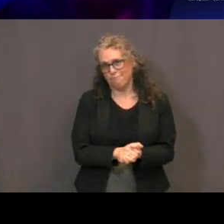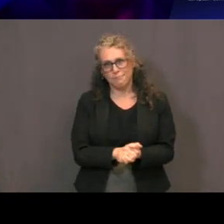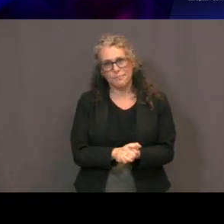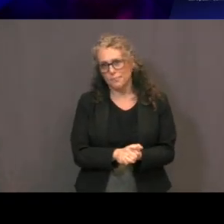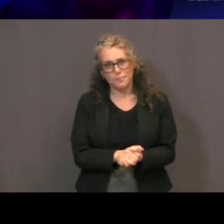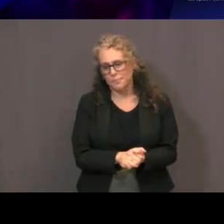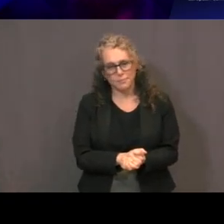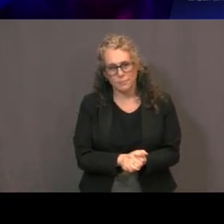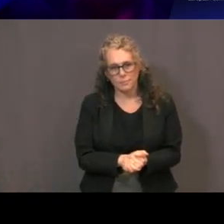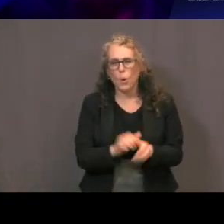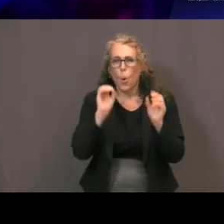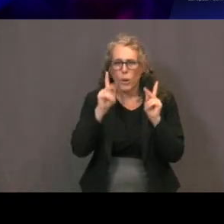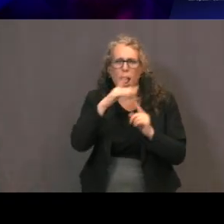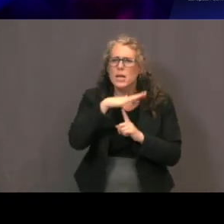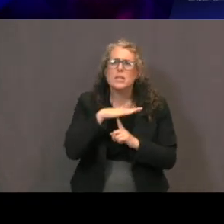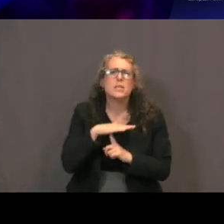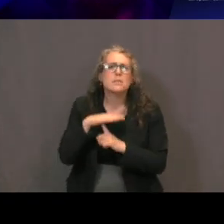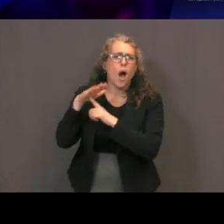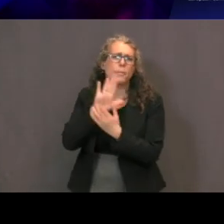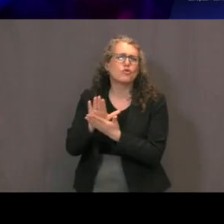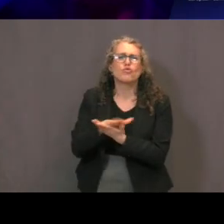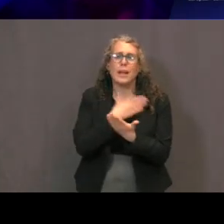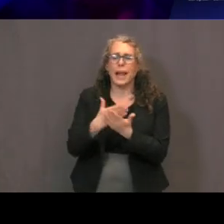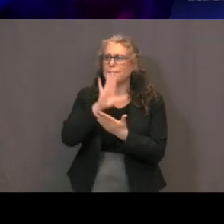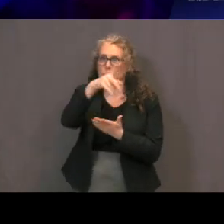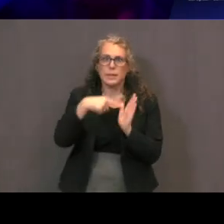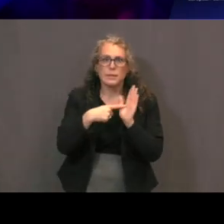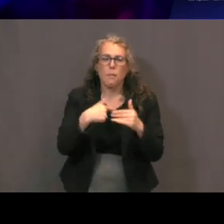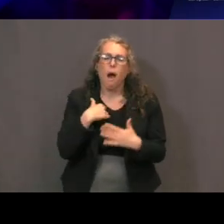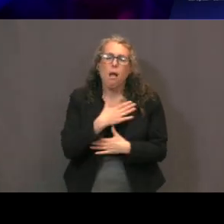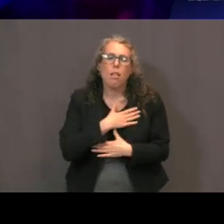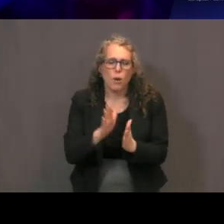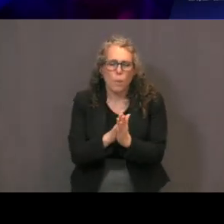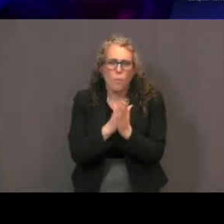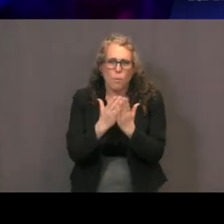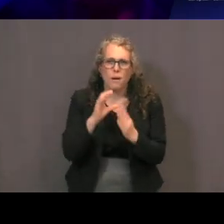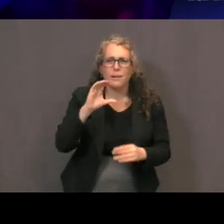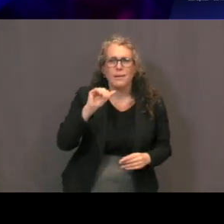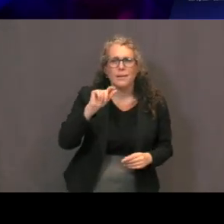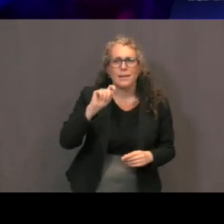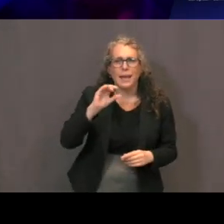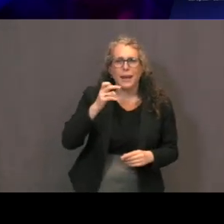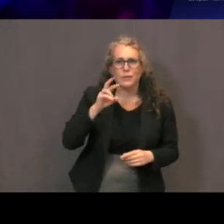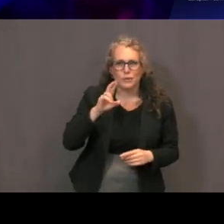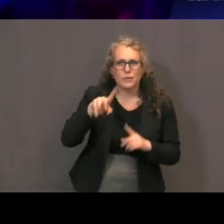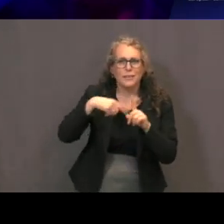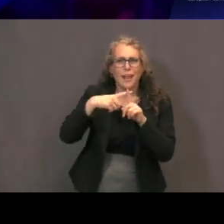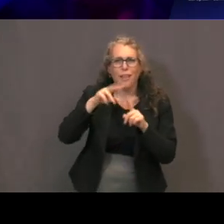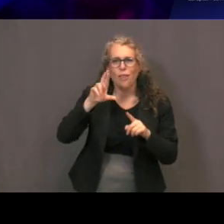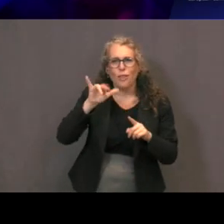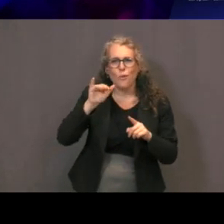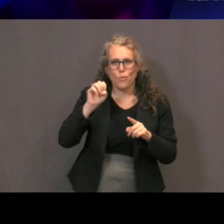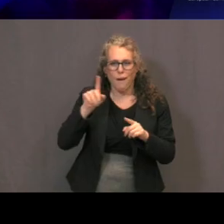of all translations? My favorite example is The Catcher in the Rye by Nobel Prize winner J.D.